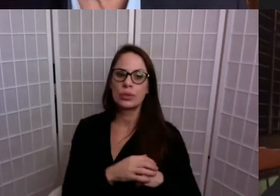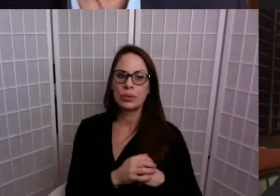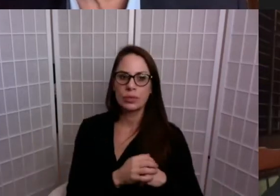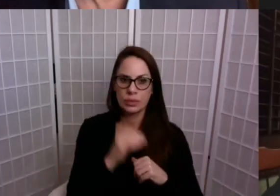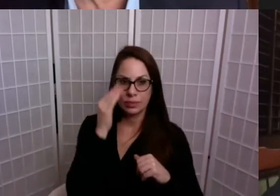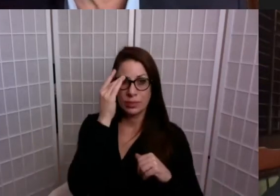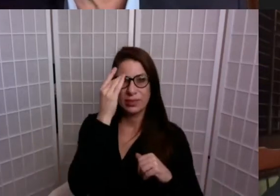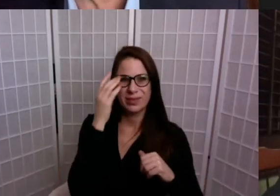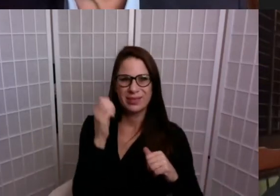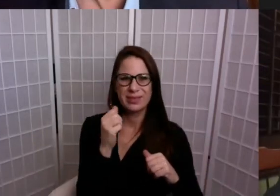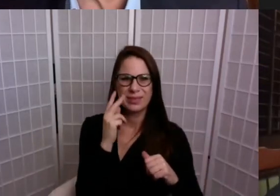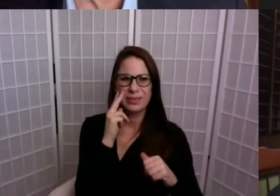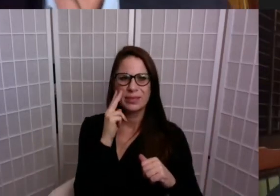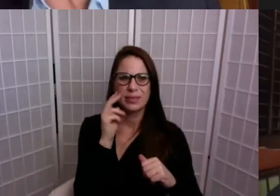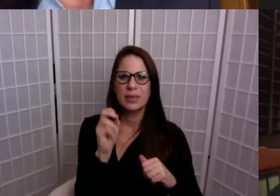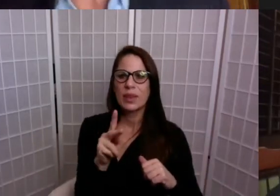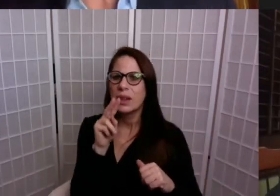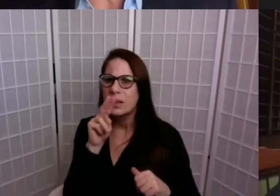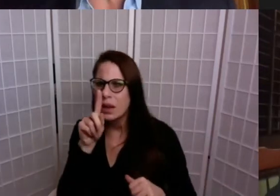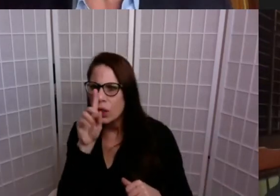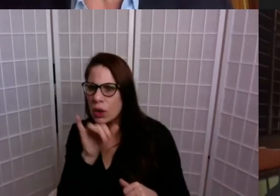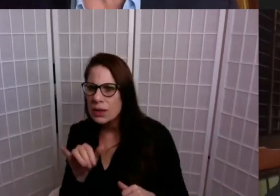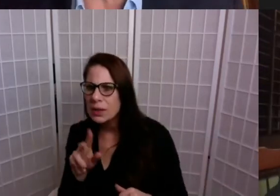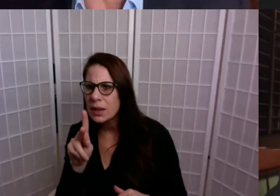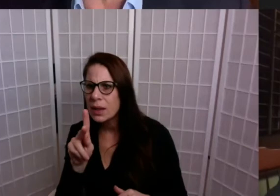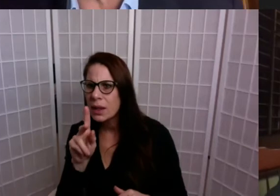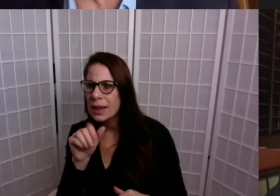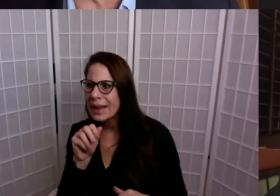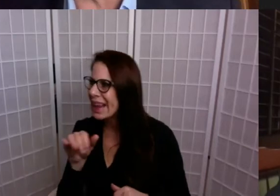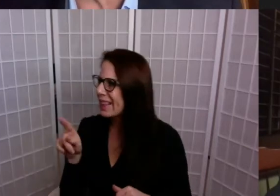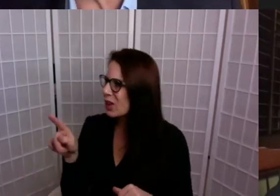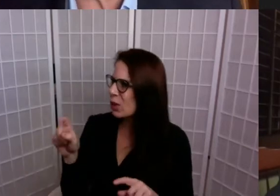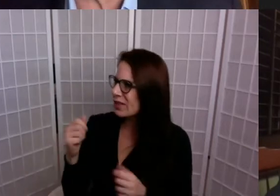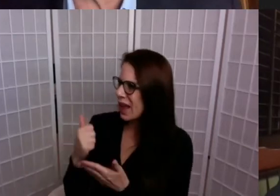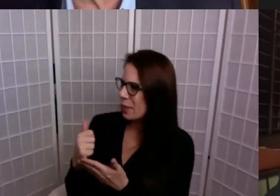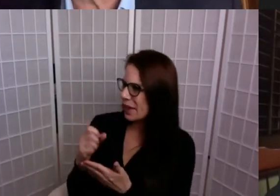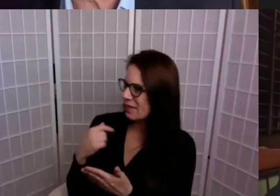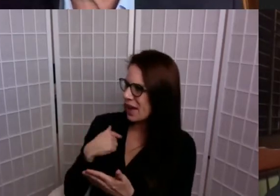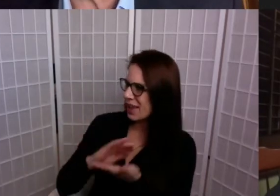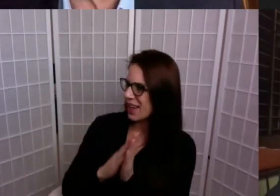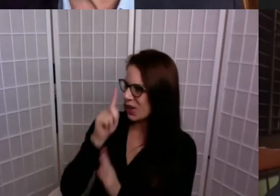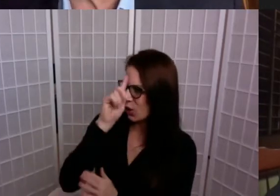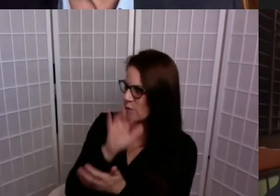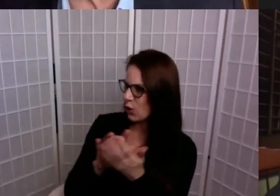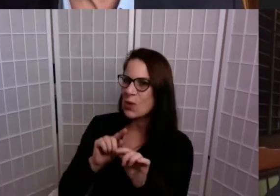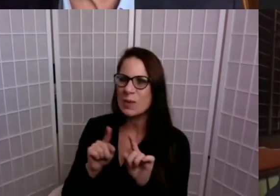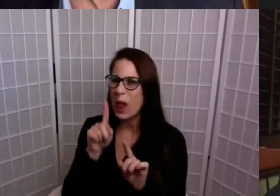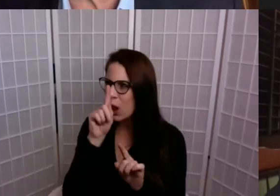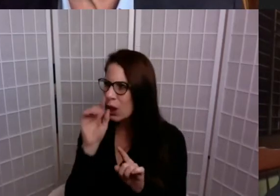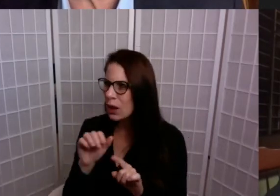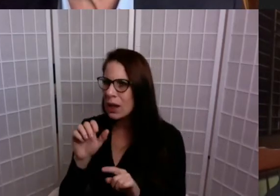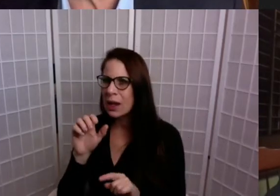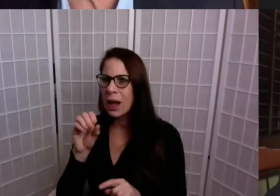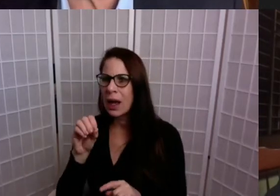see. Okay, it looks like, and Kathy, you may have to help me if I get a little confused here, but it looks like, can